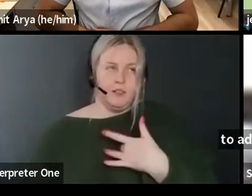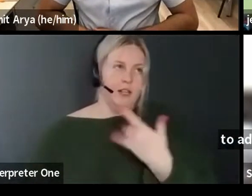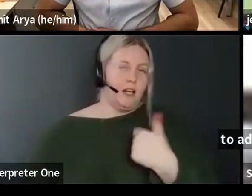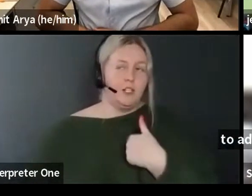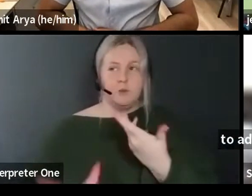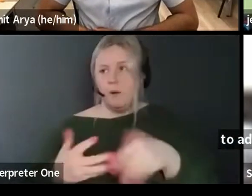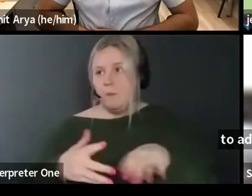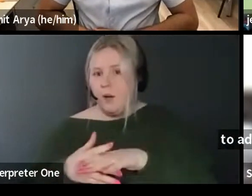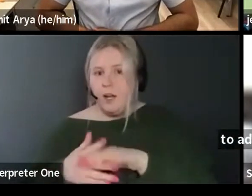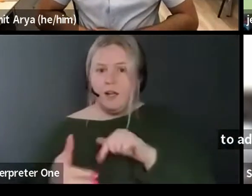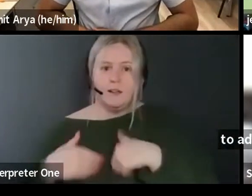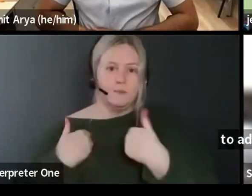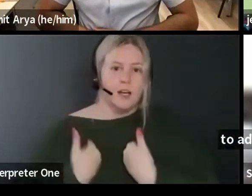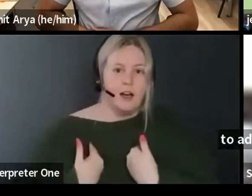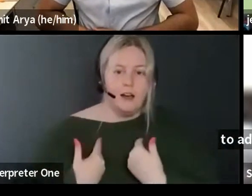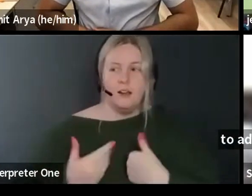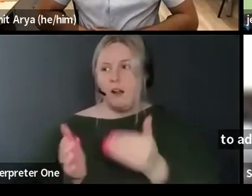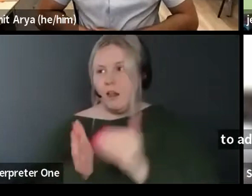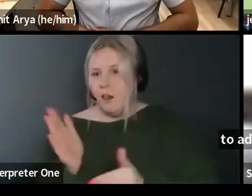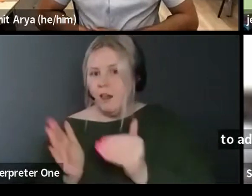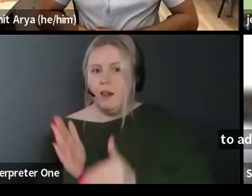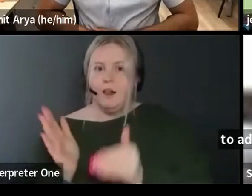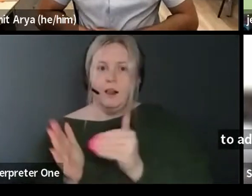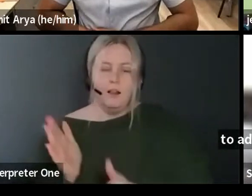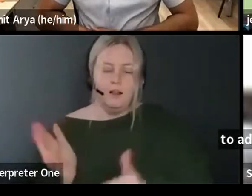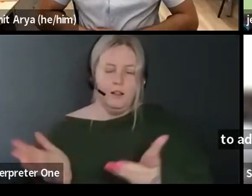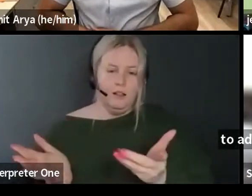break? Can we have a moment?